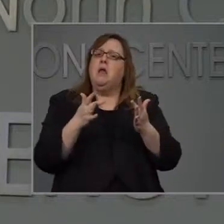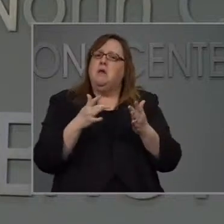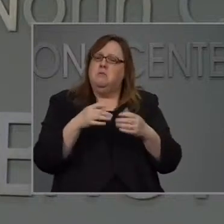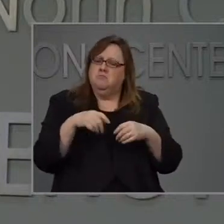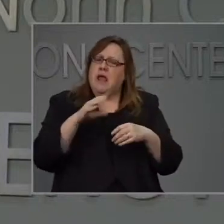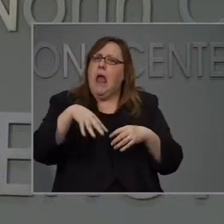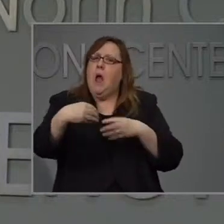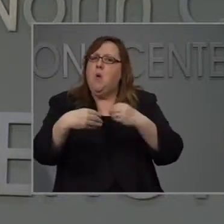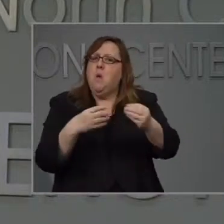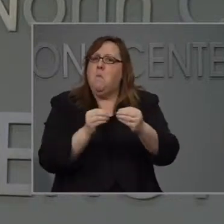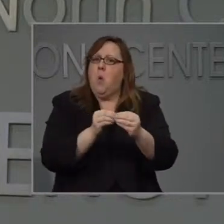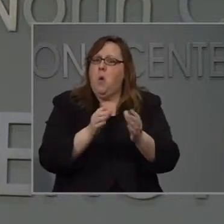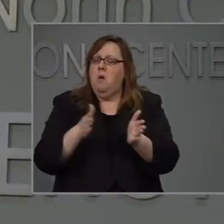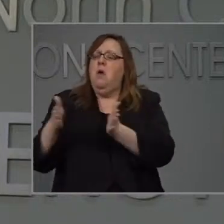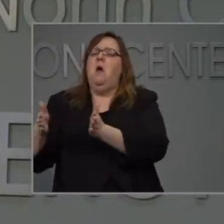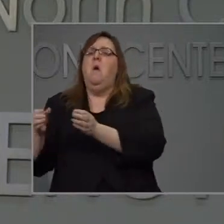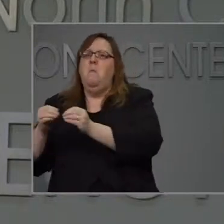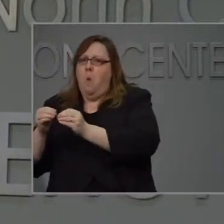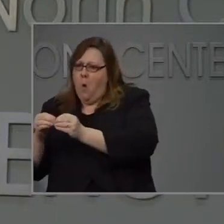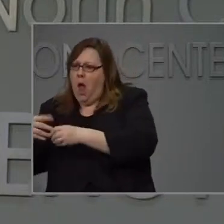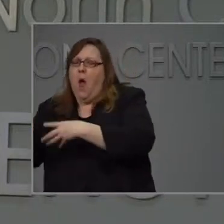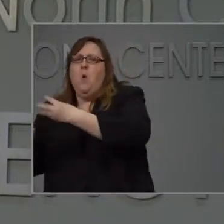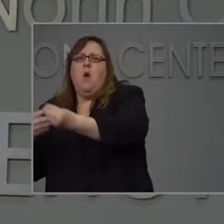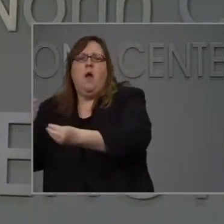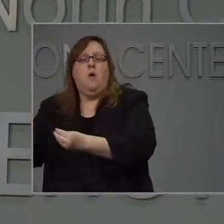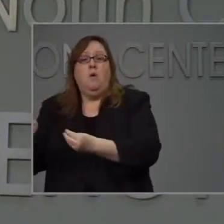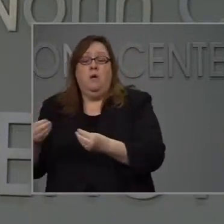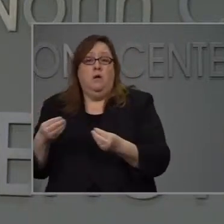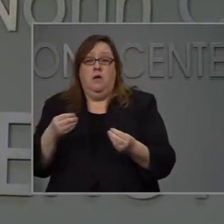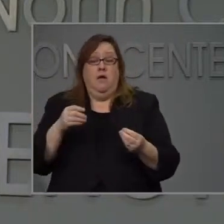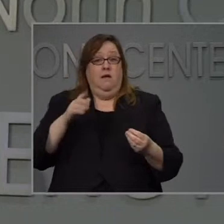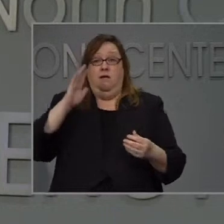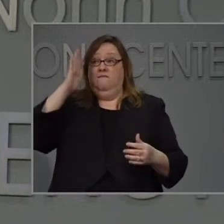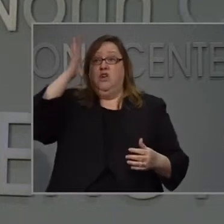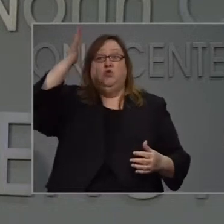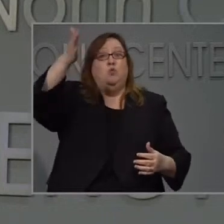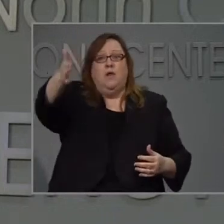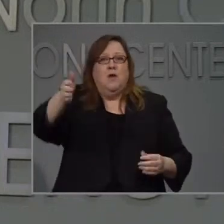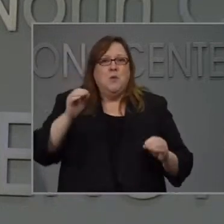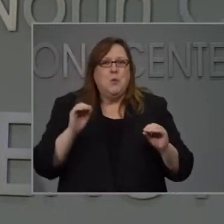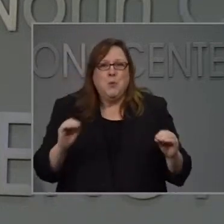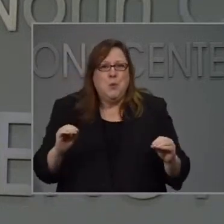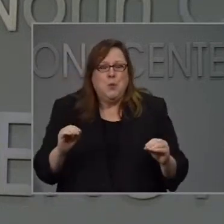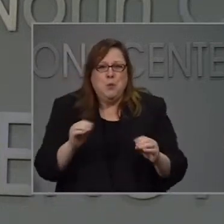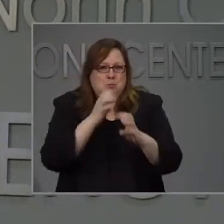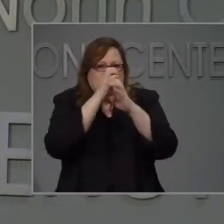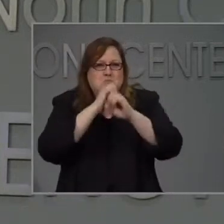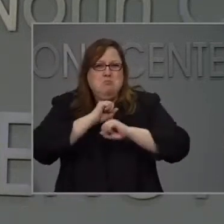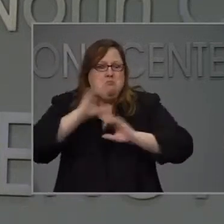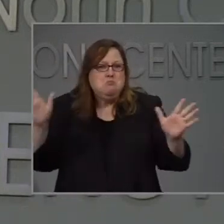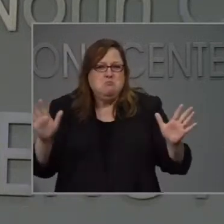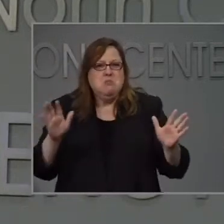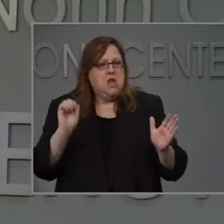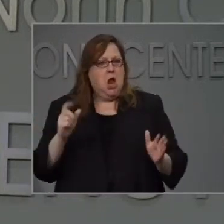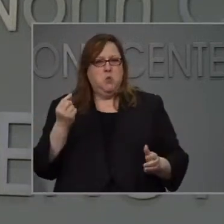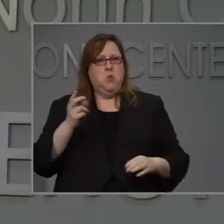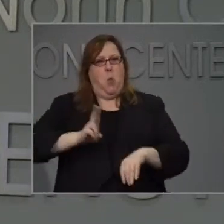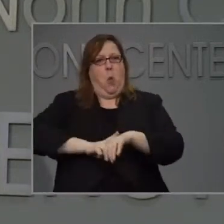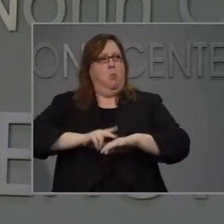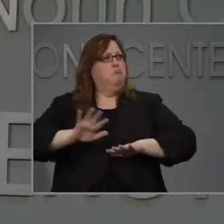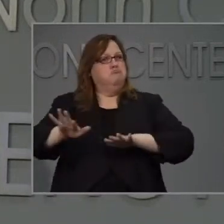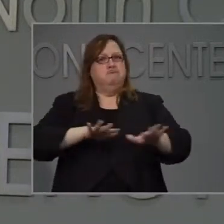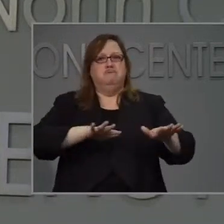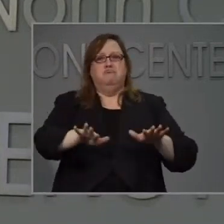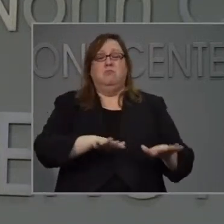we're going to get to a point where there are going to be no restrictions. And we're going to have to, for